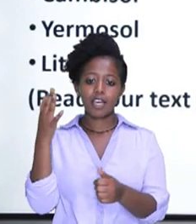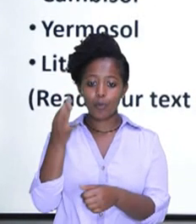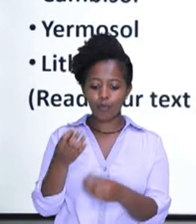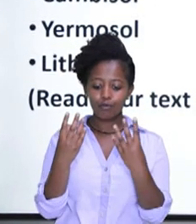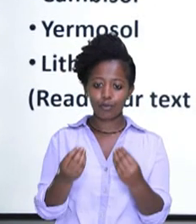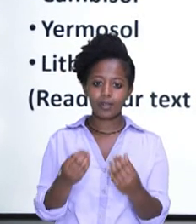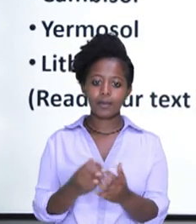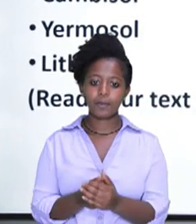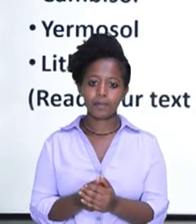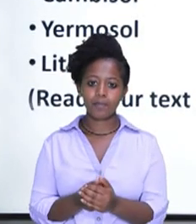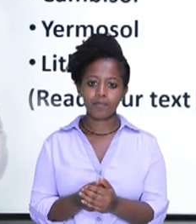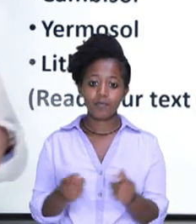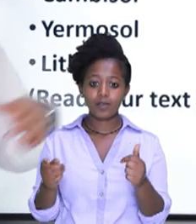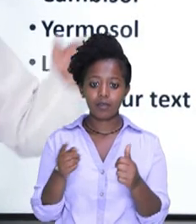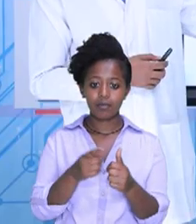soils.